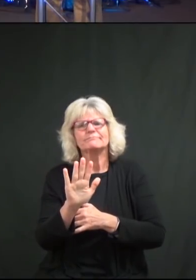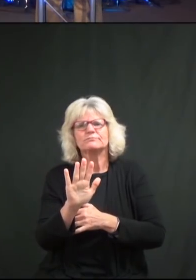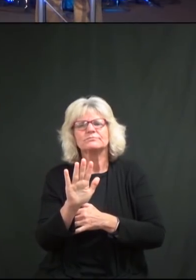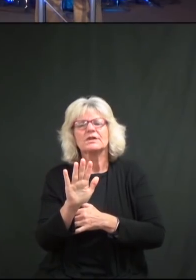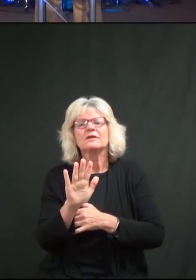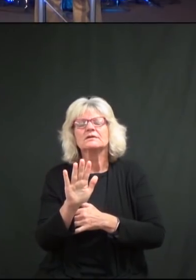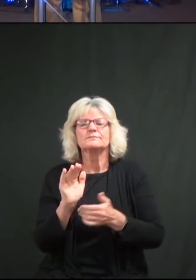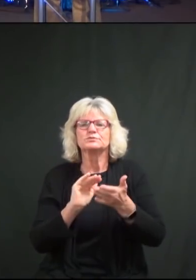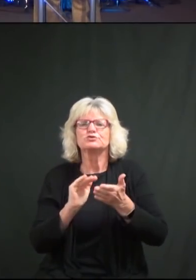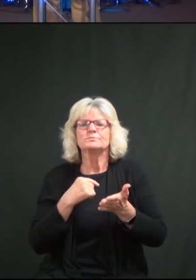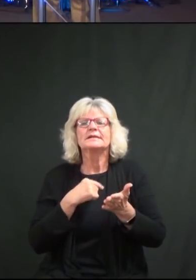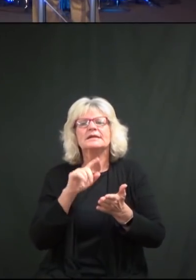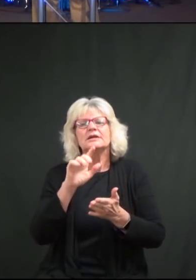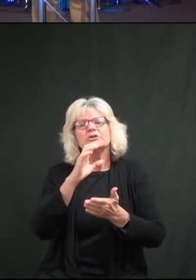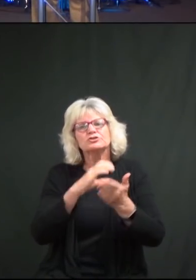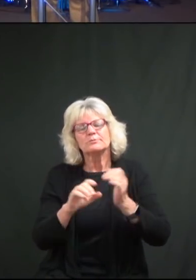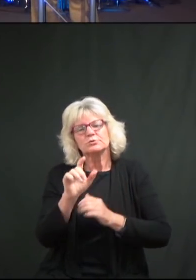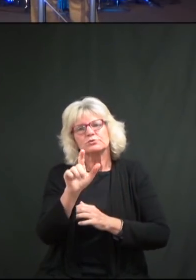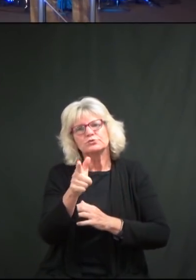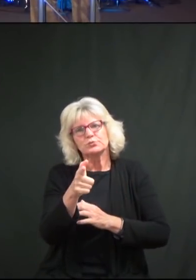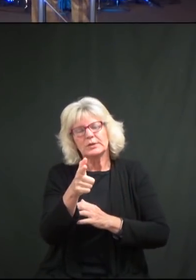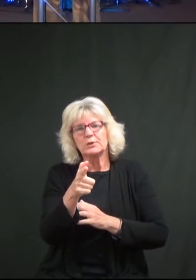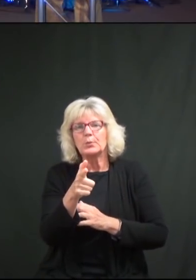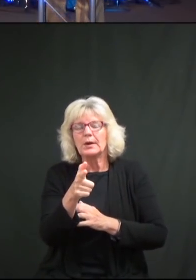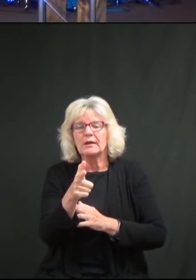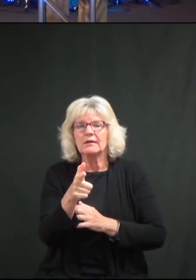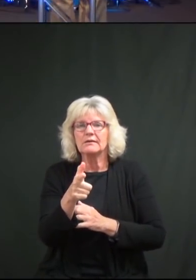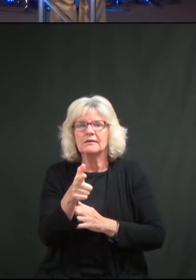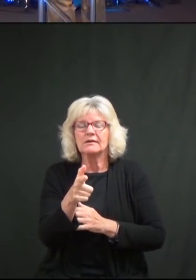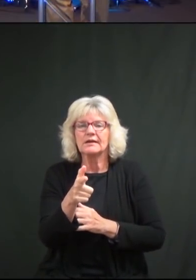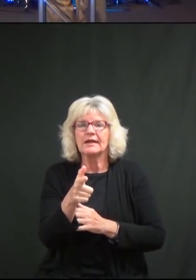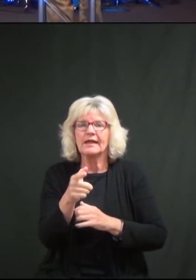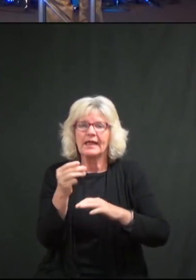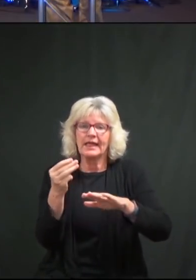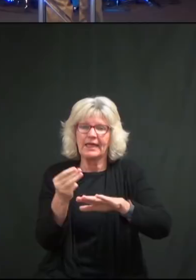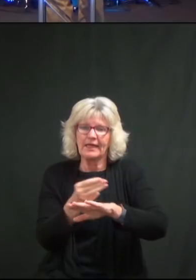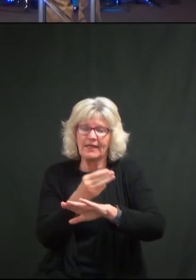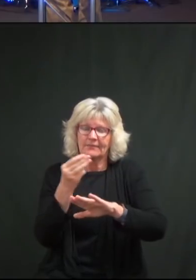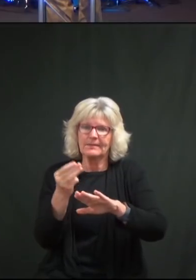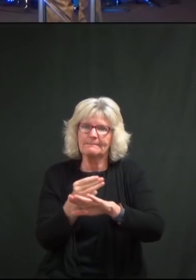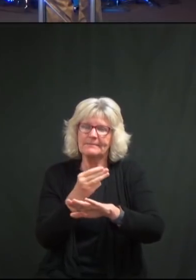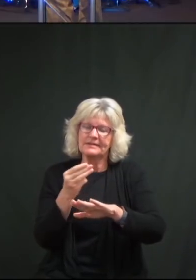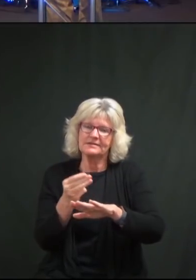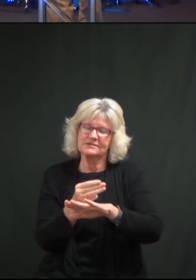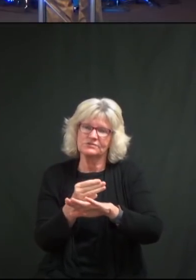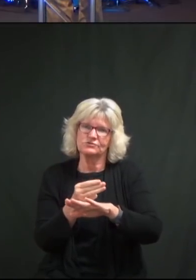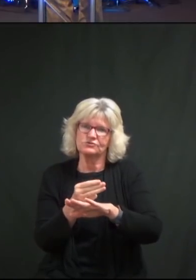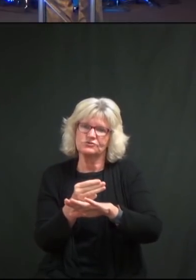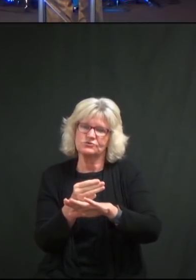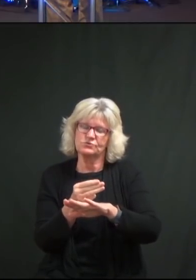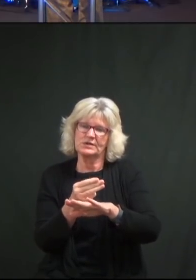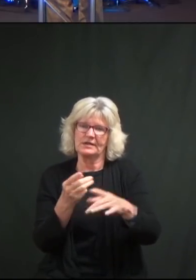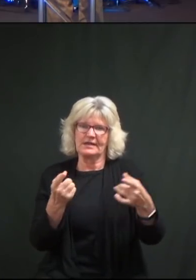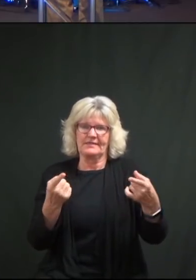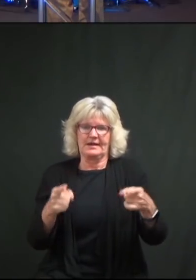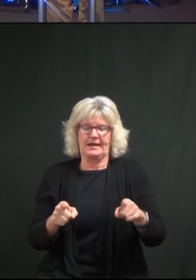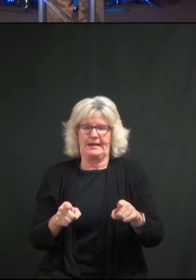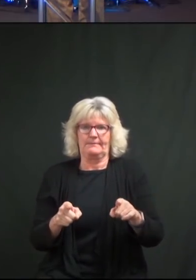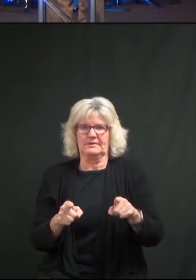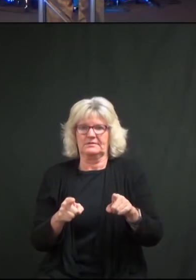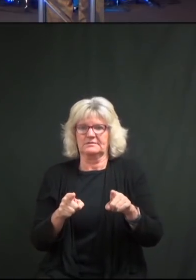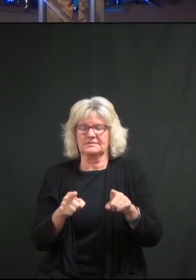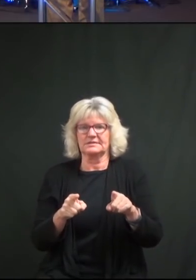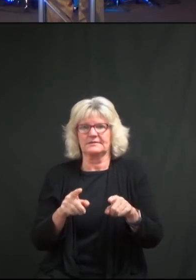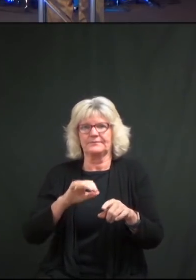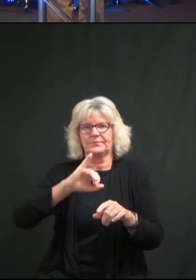chapter 21. And as he comes back, the ministry that Paul takes place there in